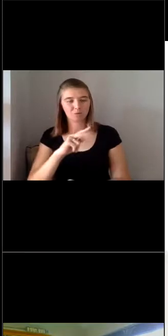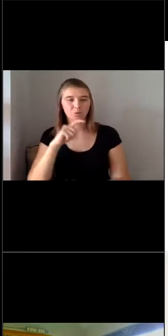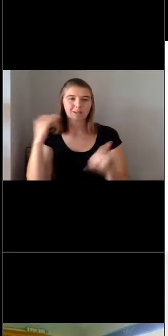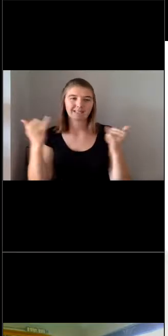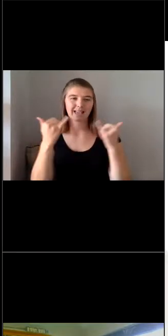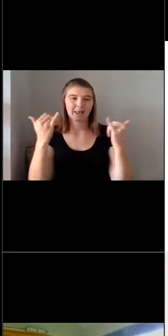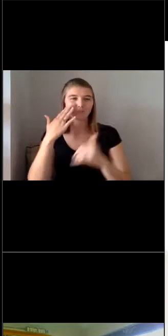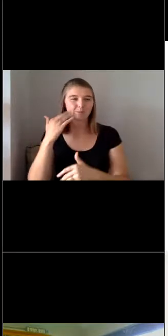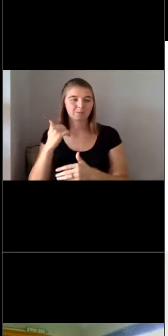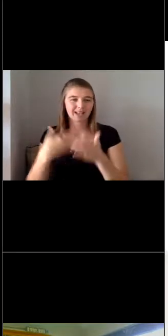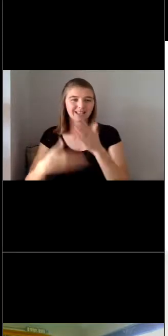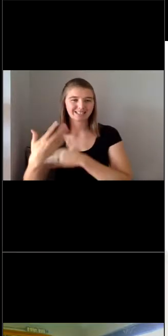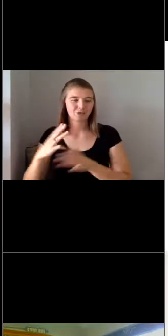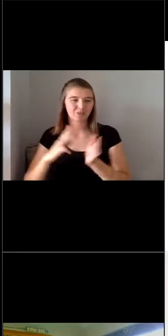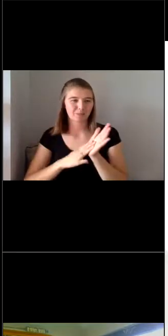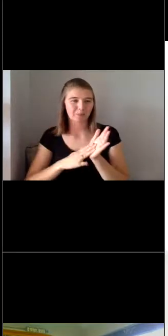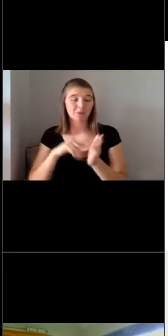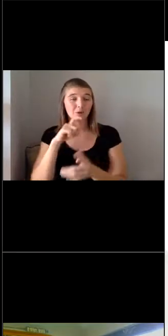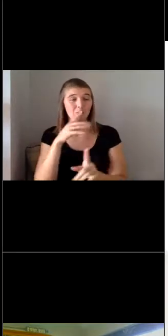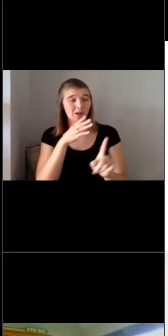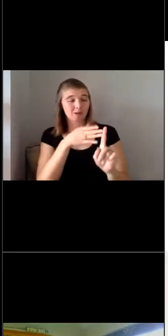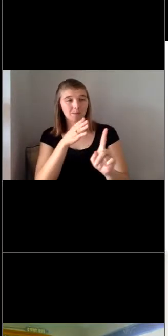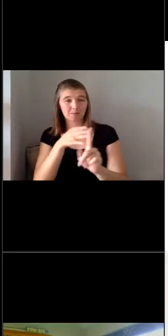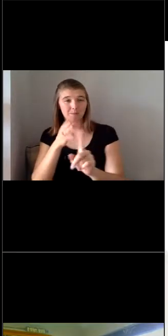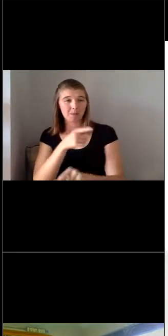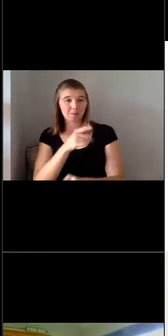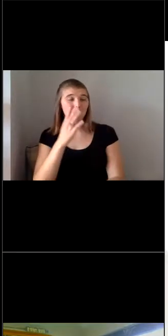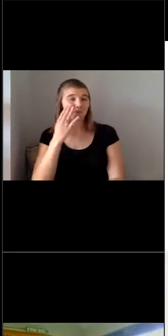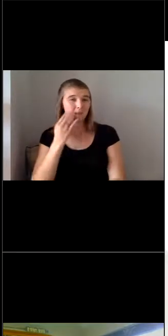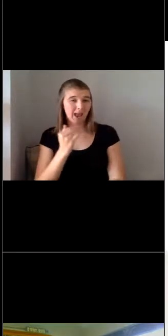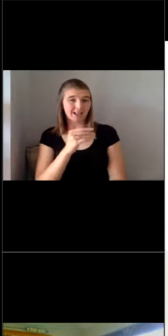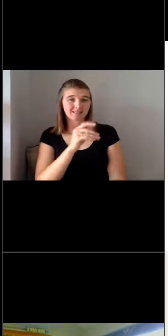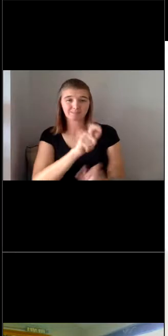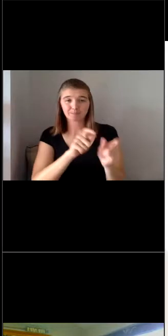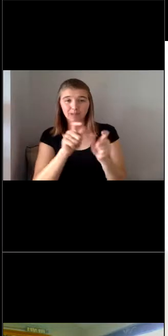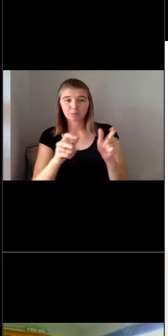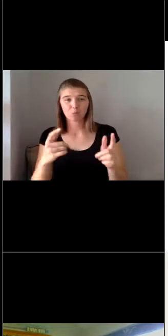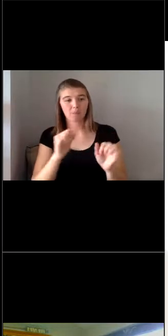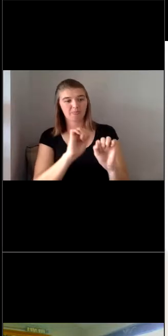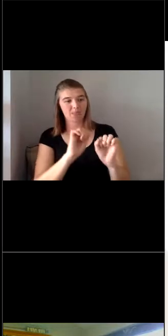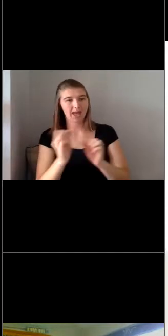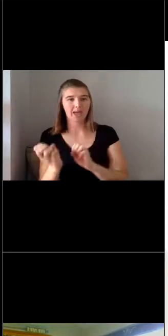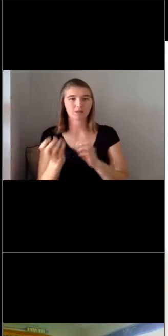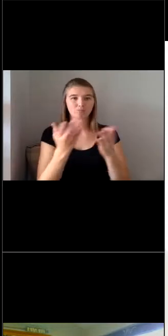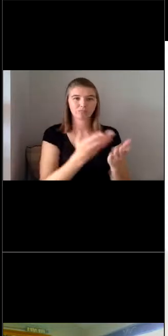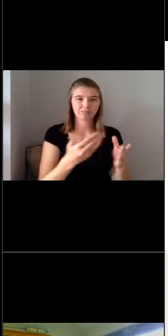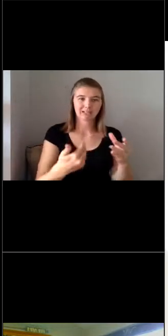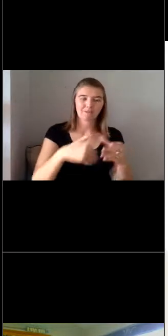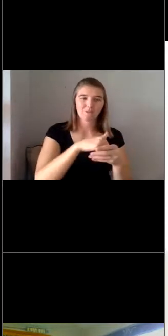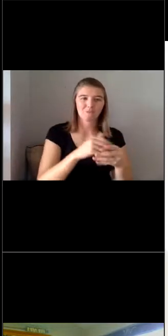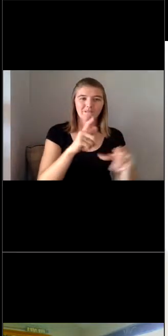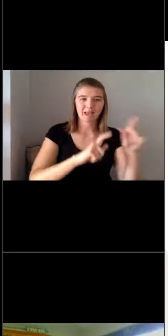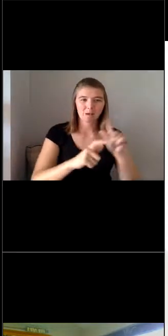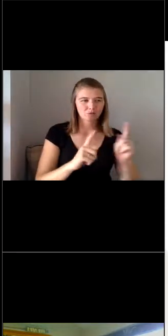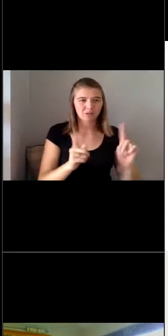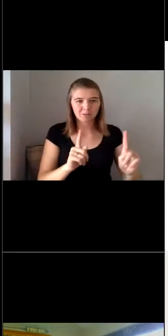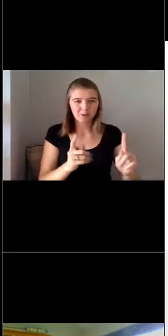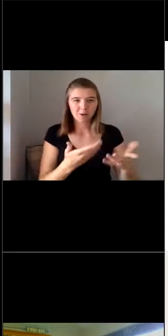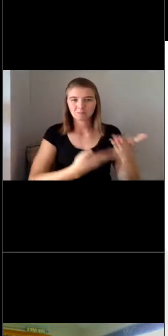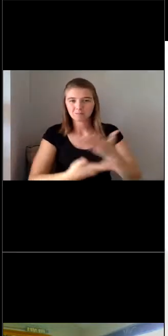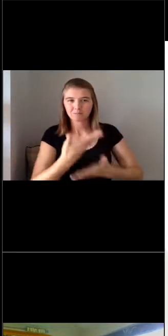We'll recognise and celebrate Black individuals and their contributions to chemistry. We'll also showcase the importance to continue building